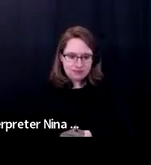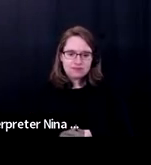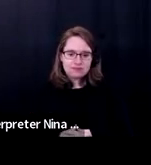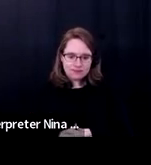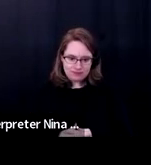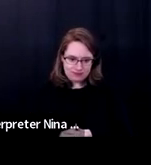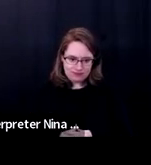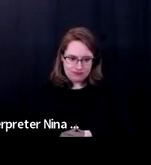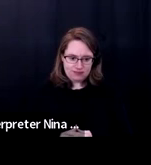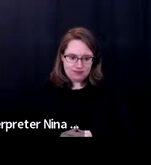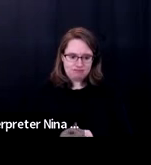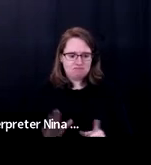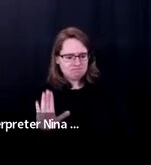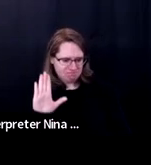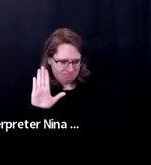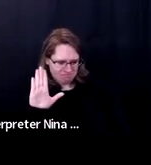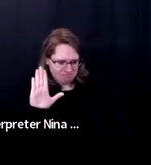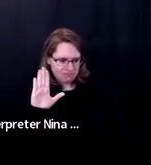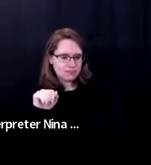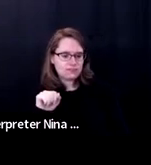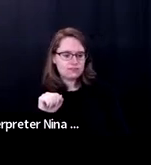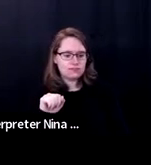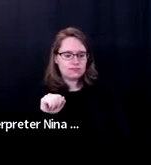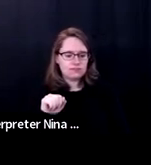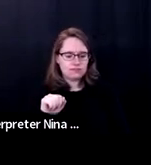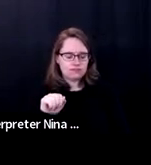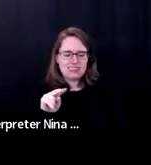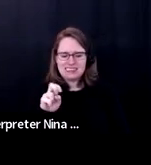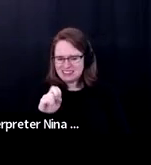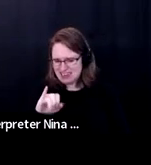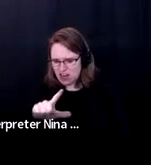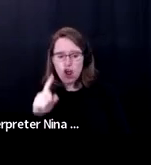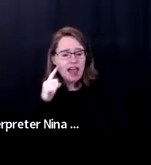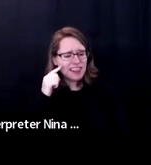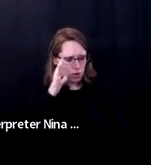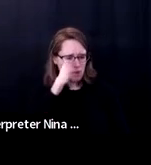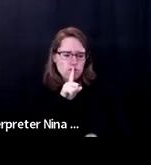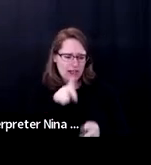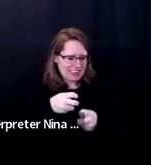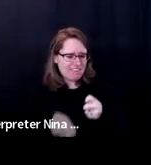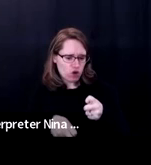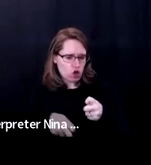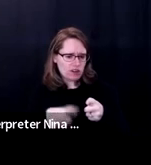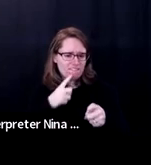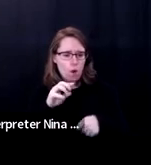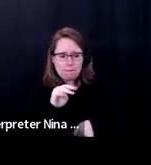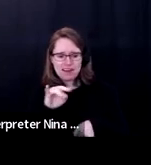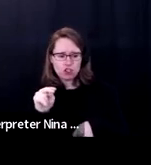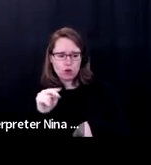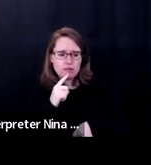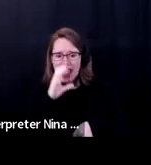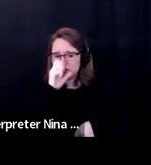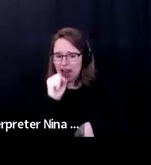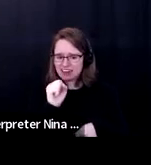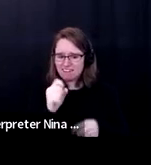Can I just add? I think that it'd be very difficult to make Minnesota an attractive place for people to